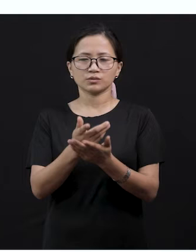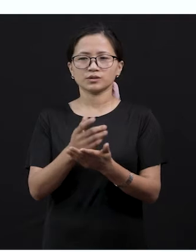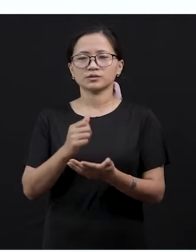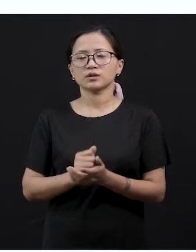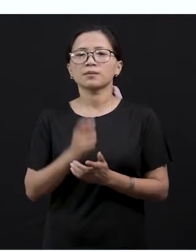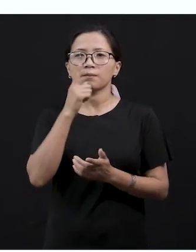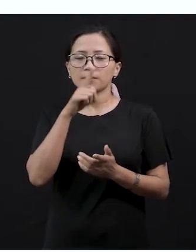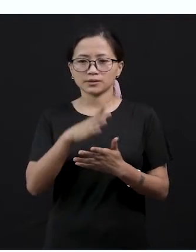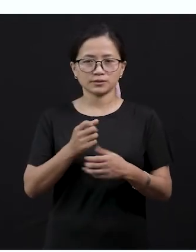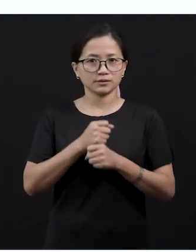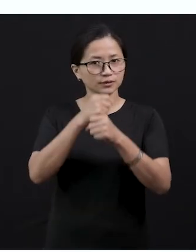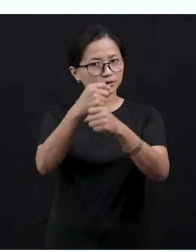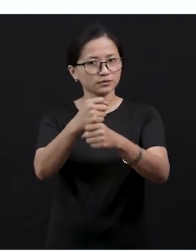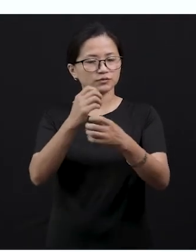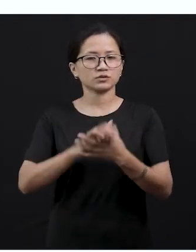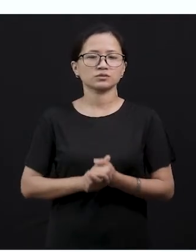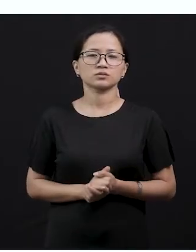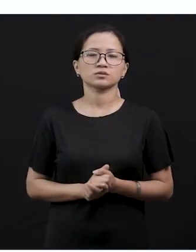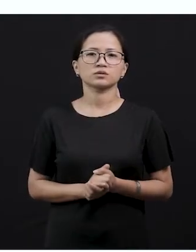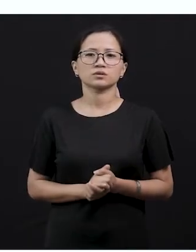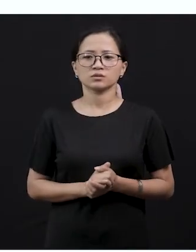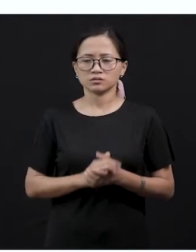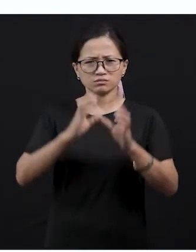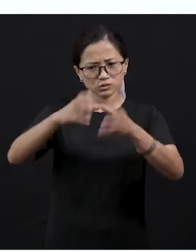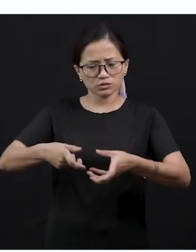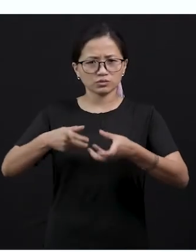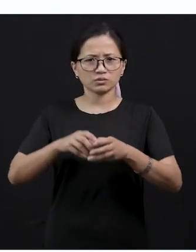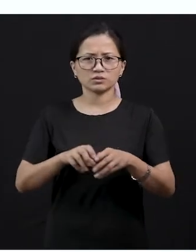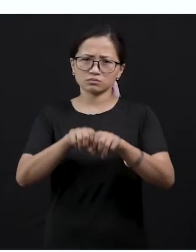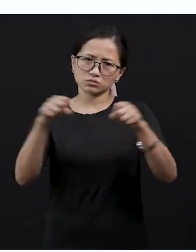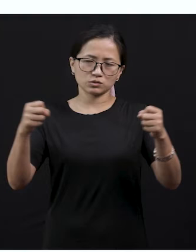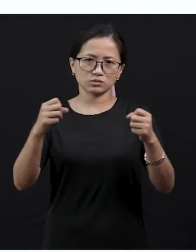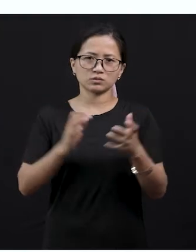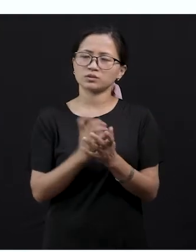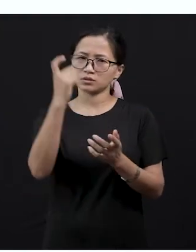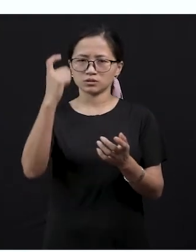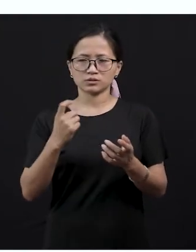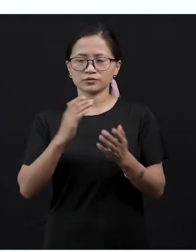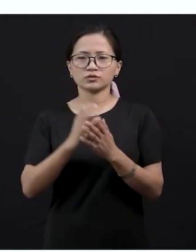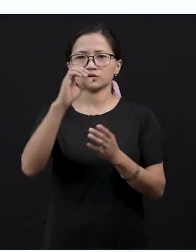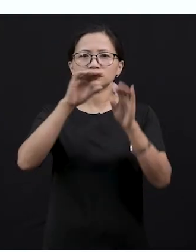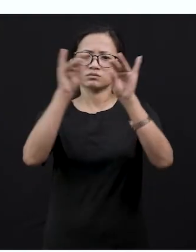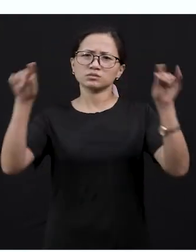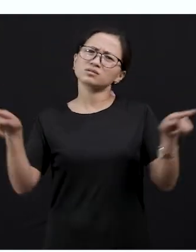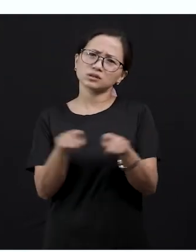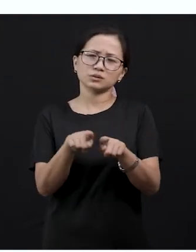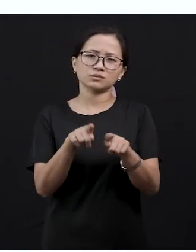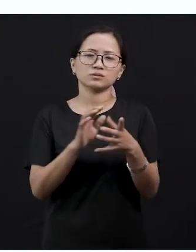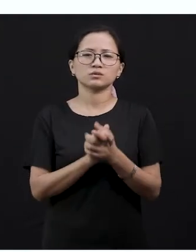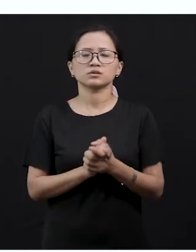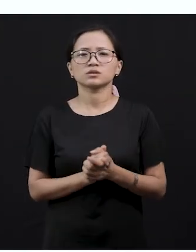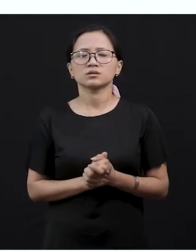present, right? They finally saw that the mother's shoe was worn out and she needs something for Christmas as well. So all of